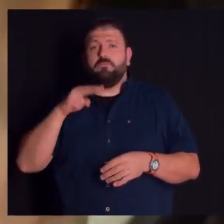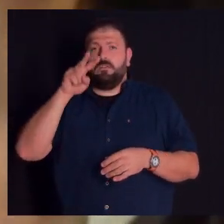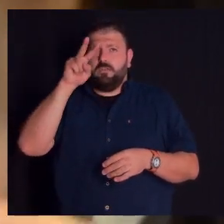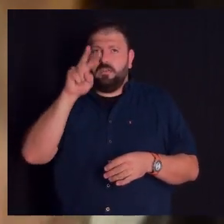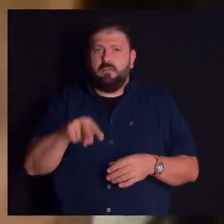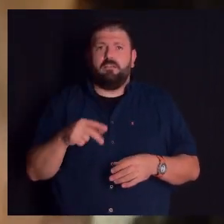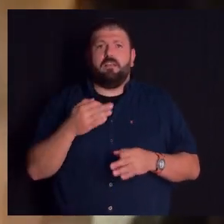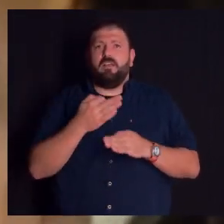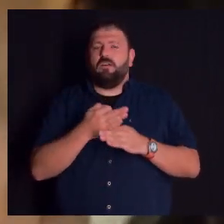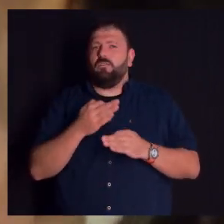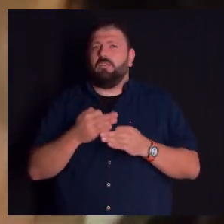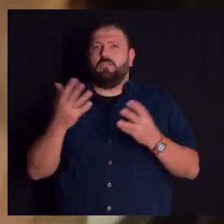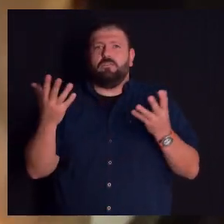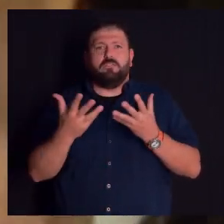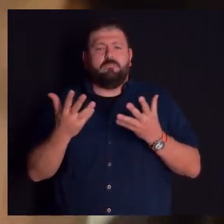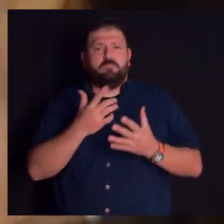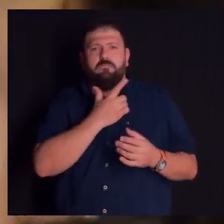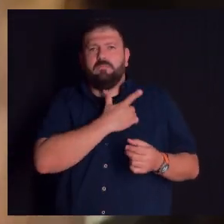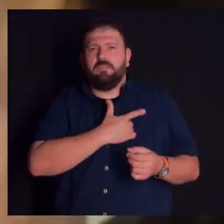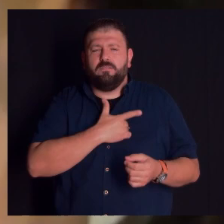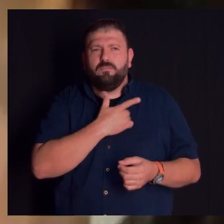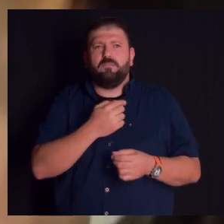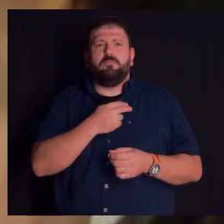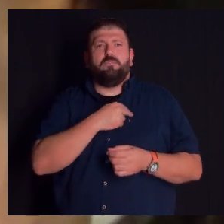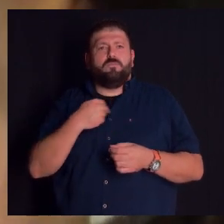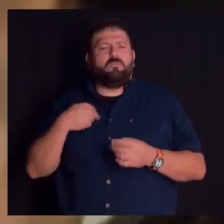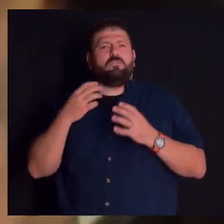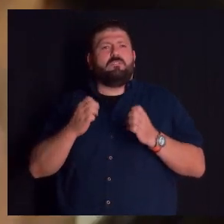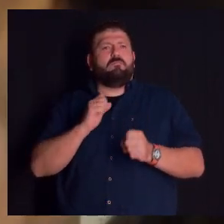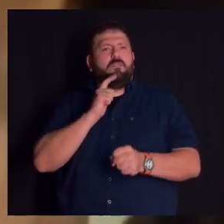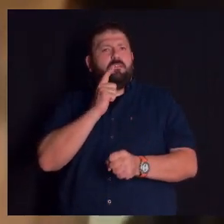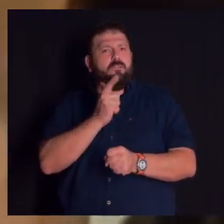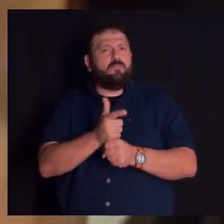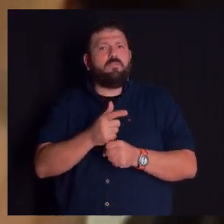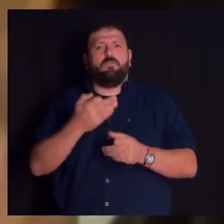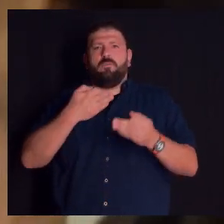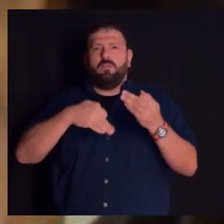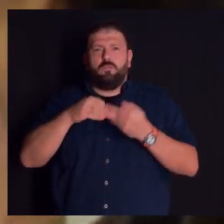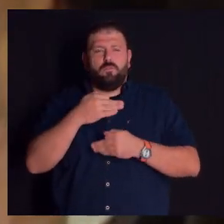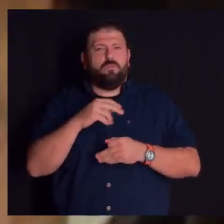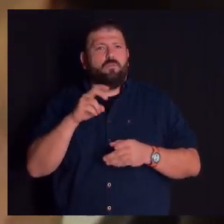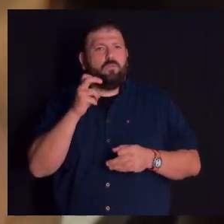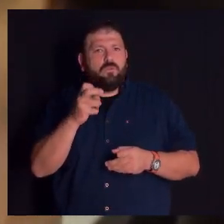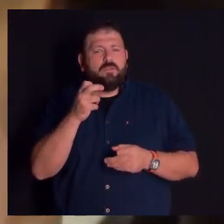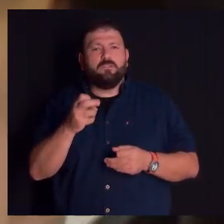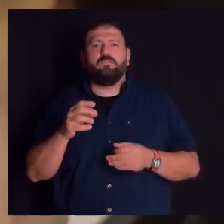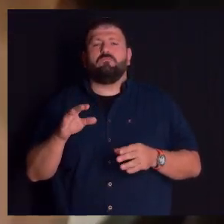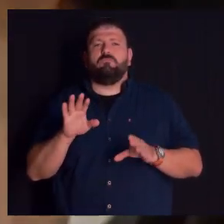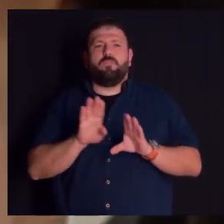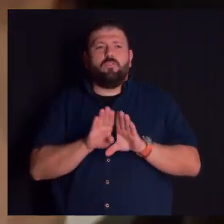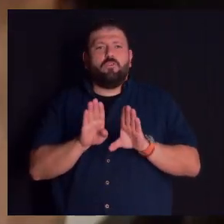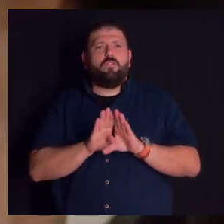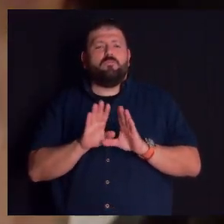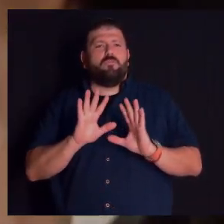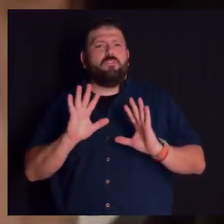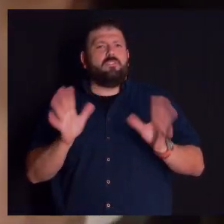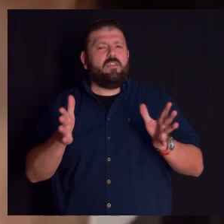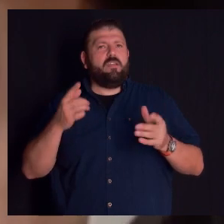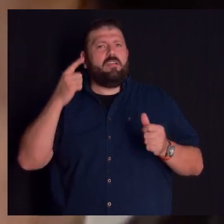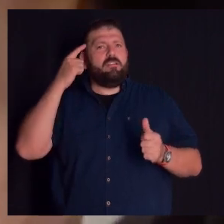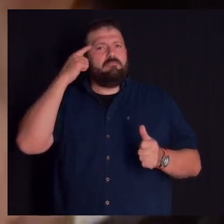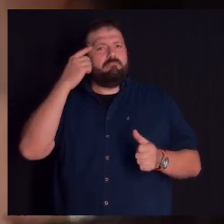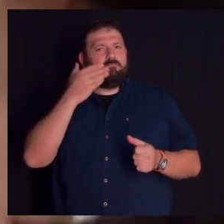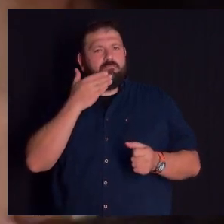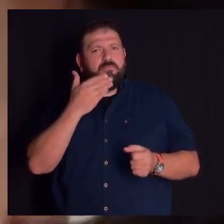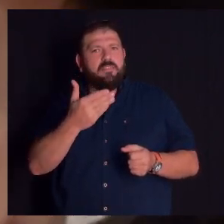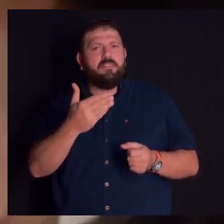changes. So I can realize that everything that